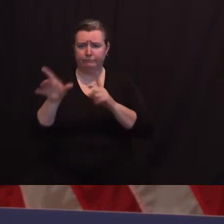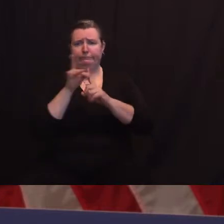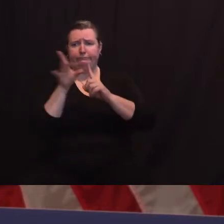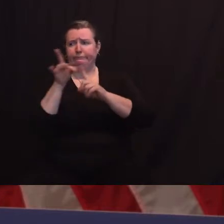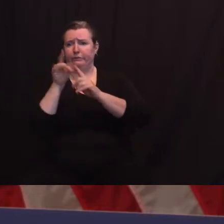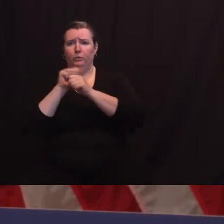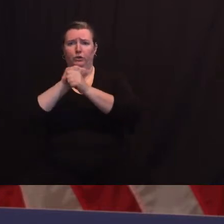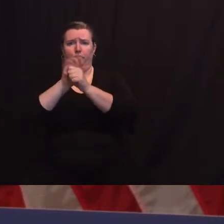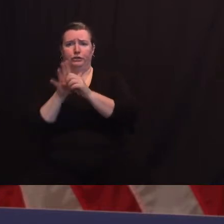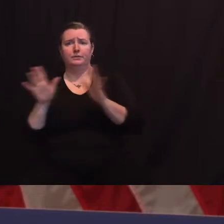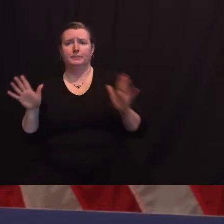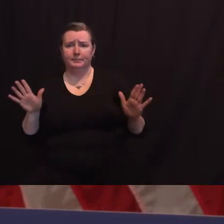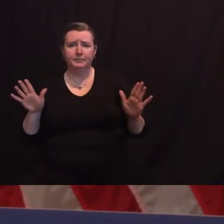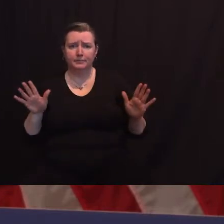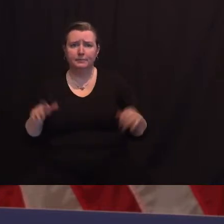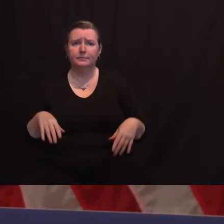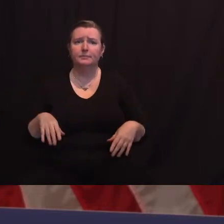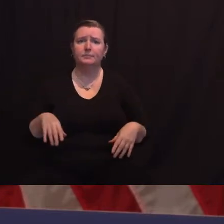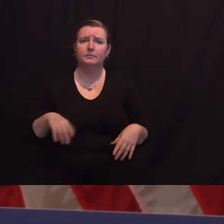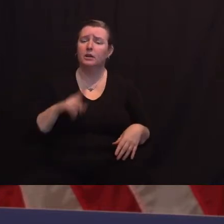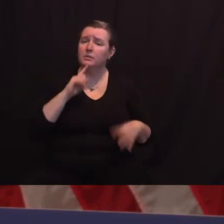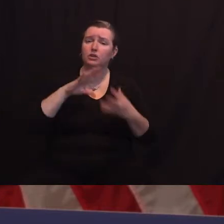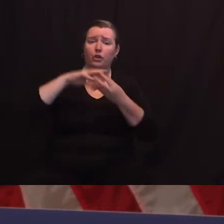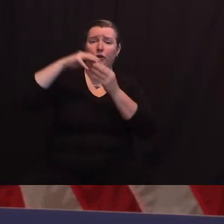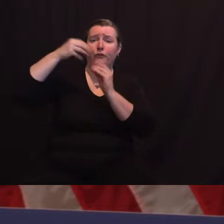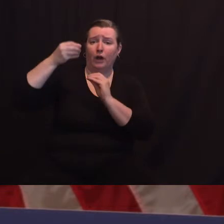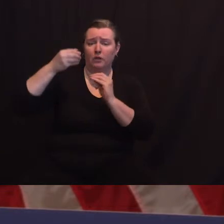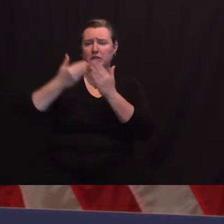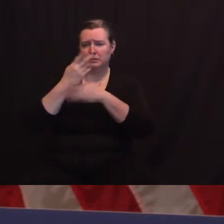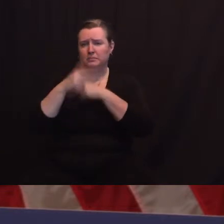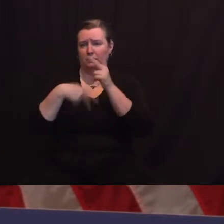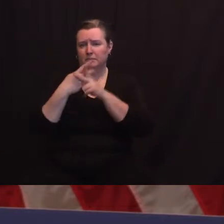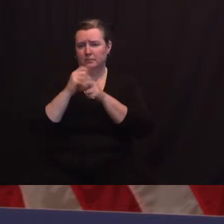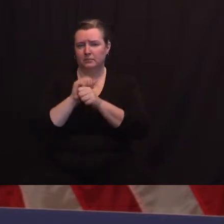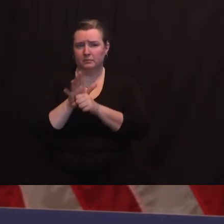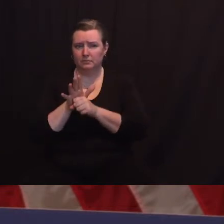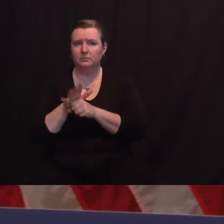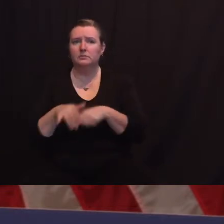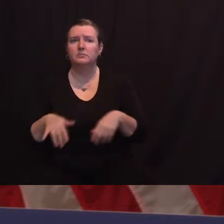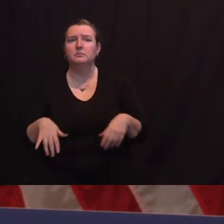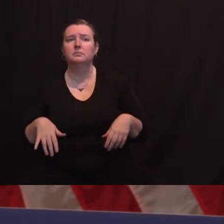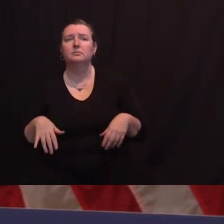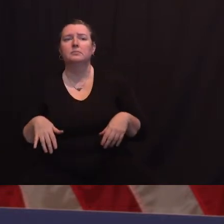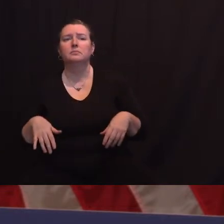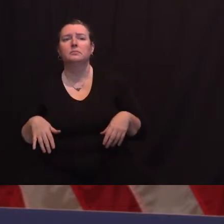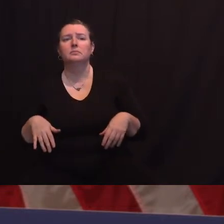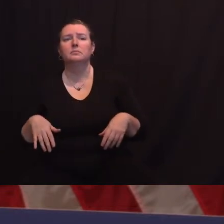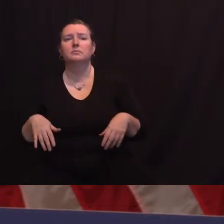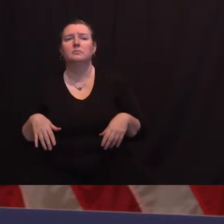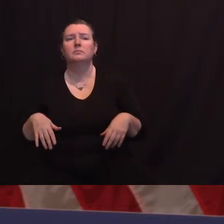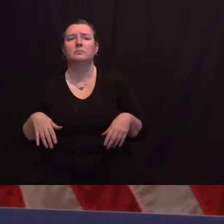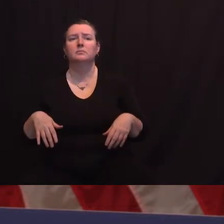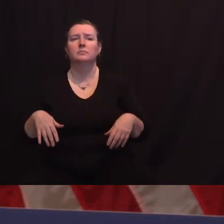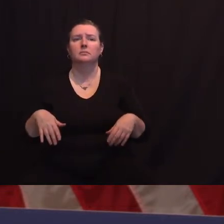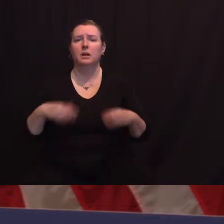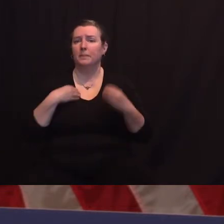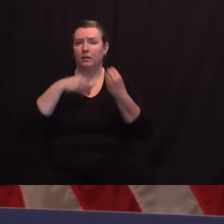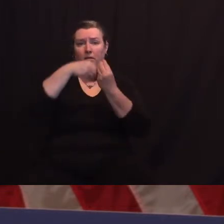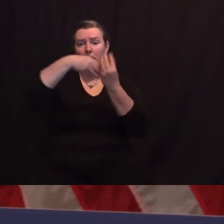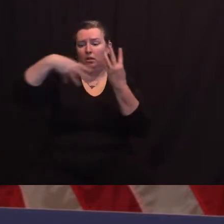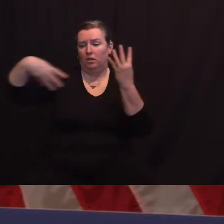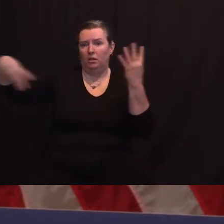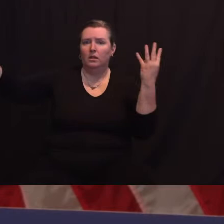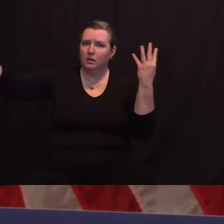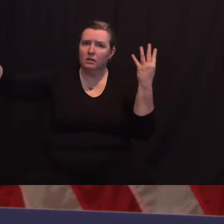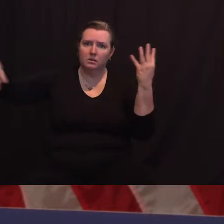Yes, it's true the variants are more, certainly the major variant we really should be talking about. There are many different variants, and most of them actually that